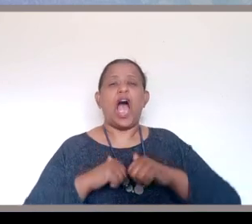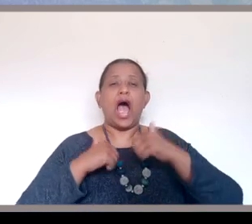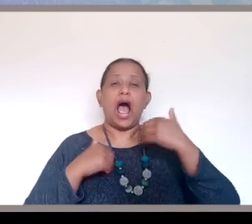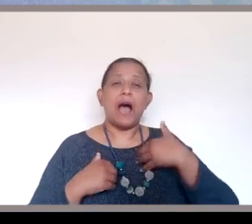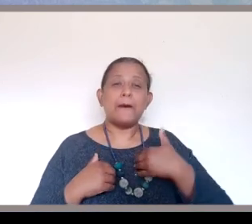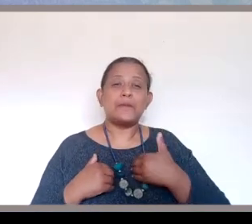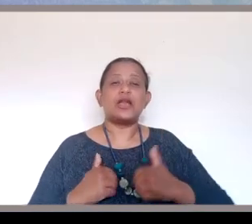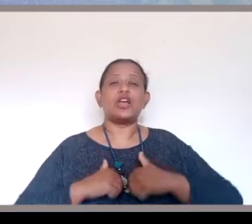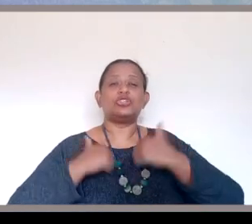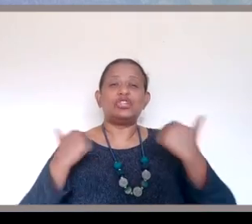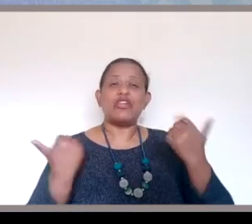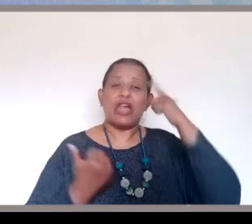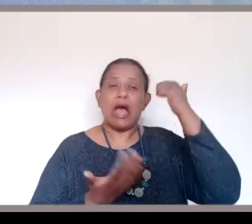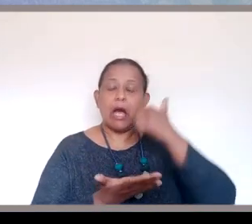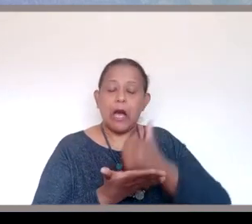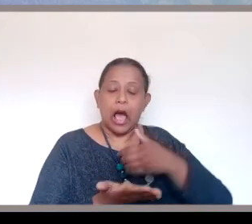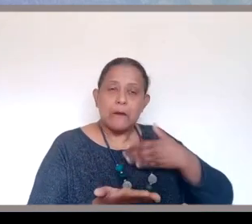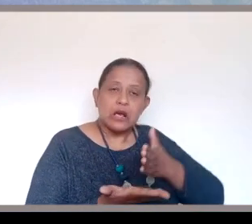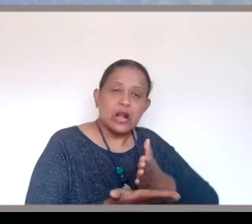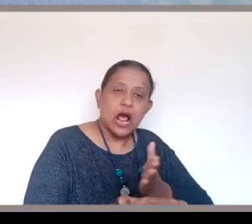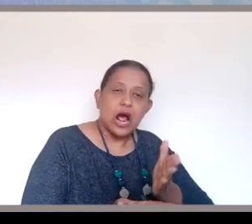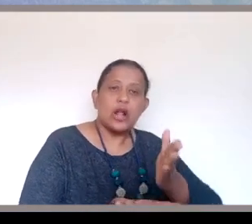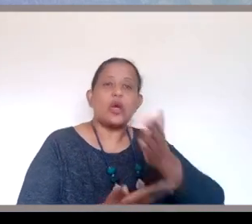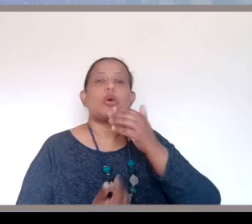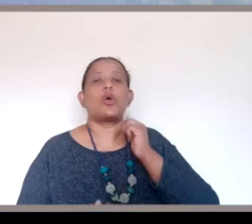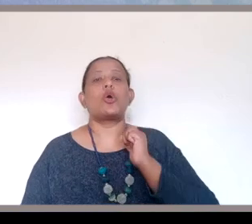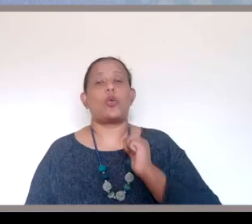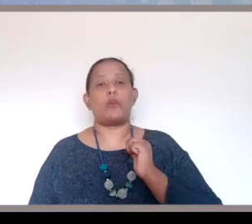of tempering temptation.